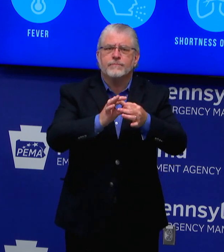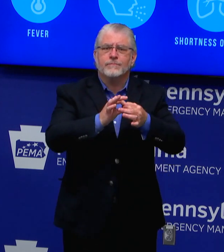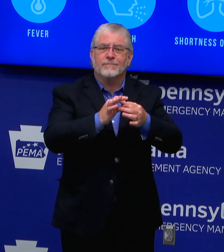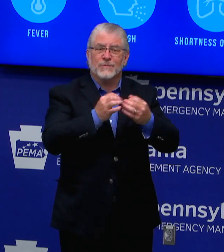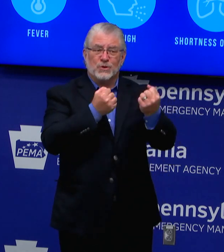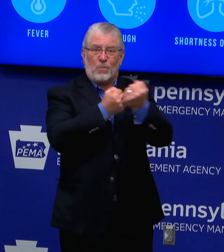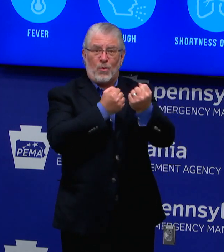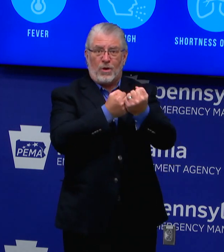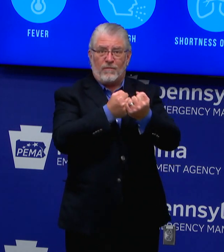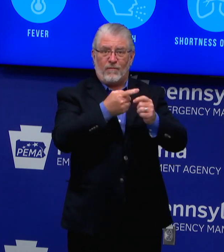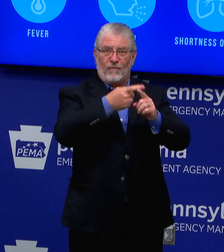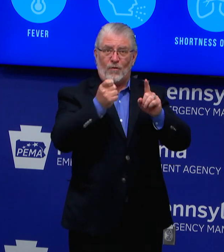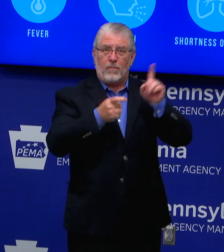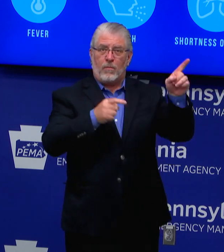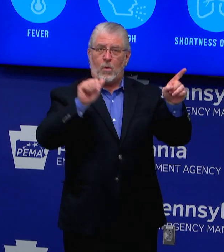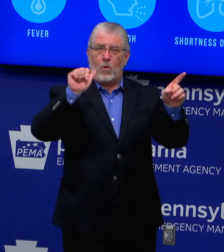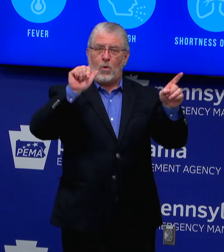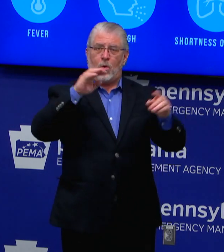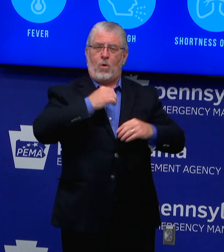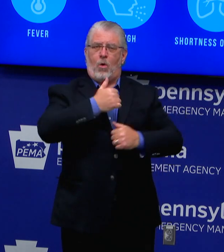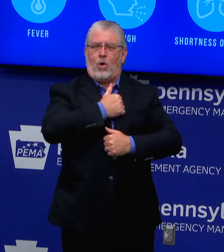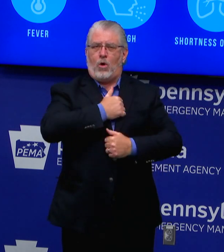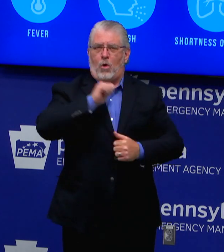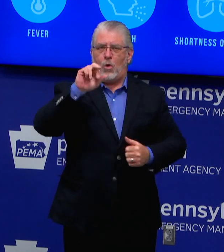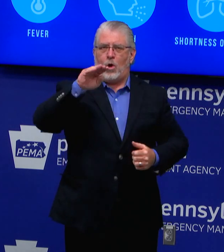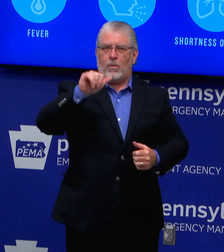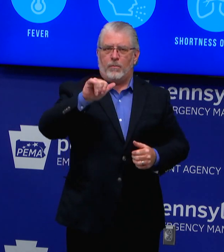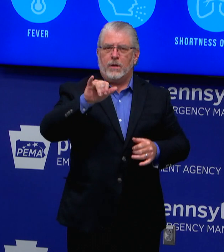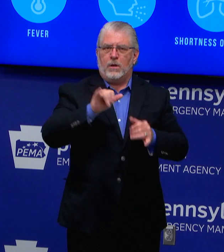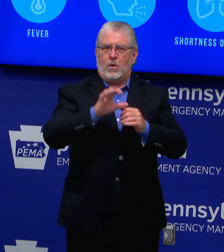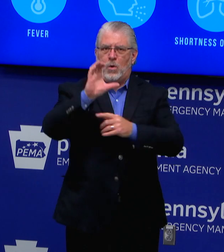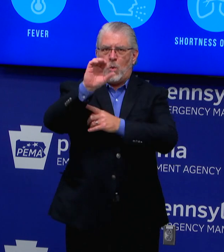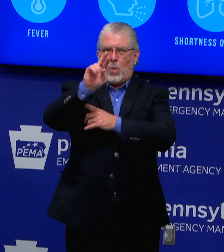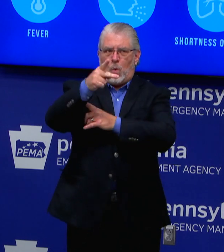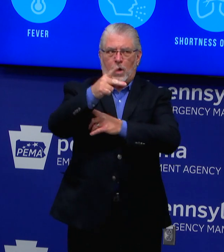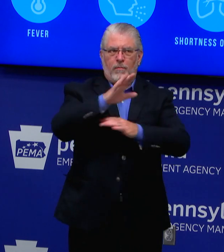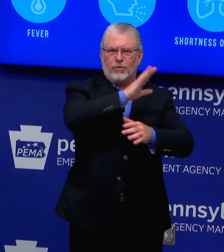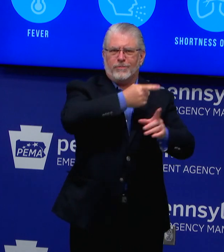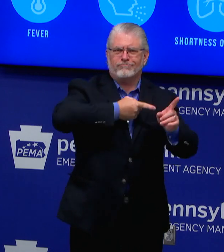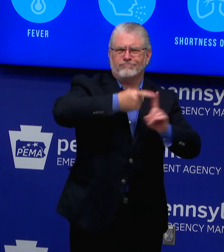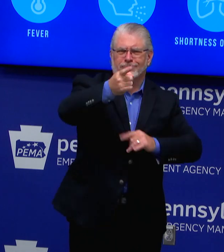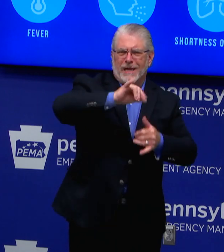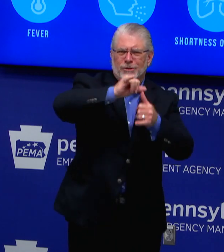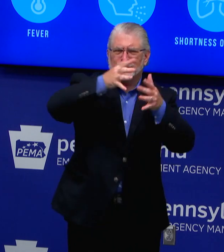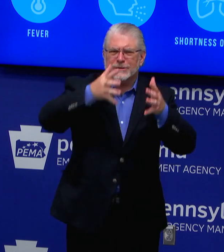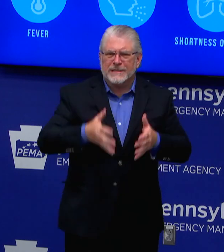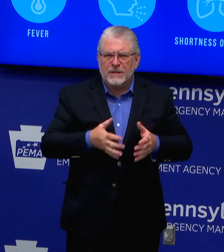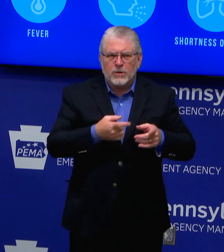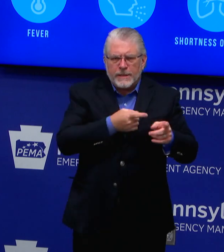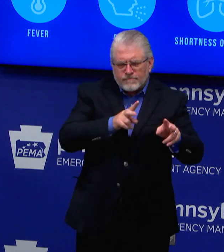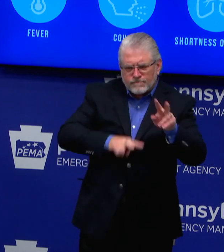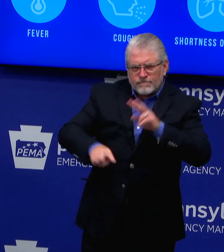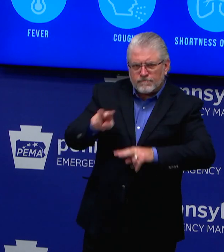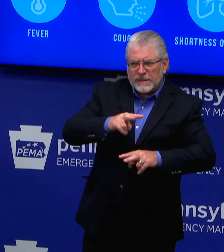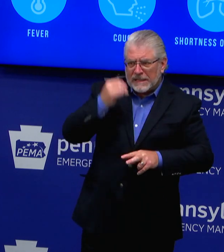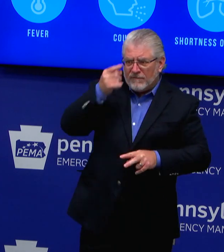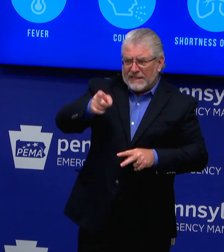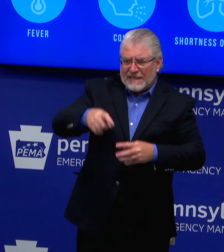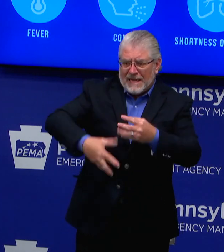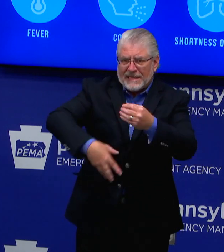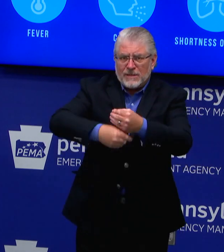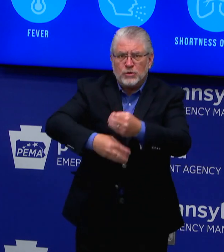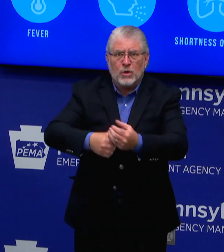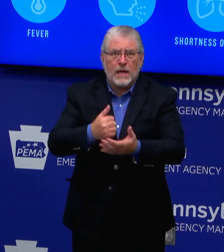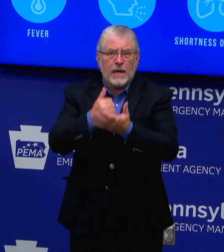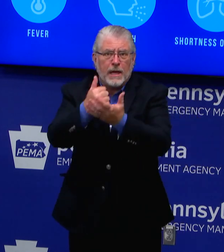of alternate care sites across the state that were potentially needed to handle the medical surge associated with COVID-19. We looked